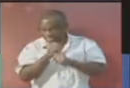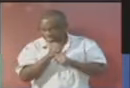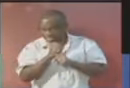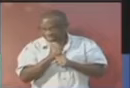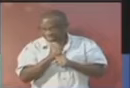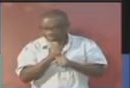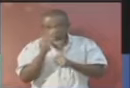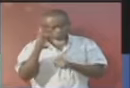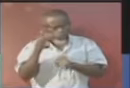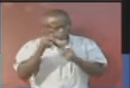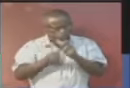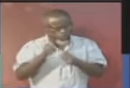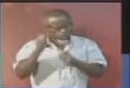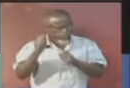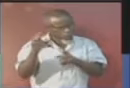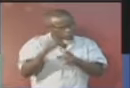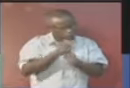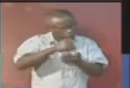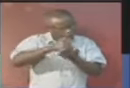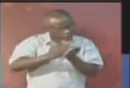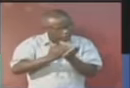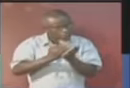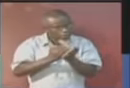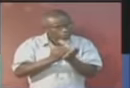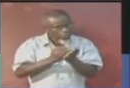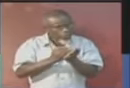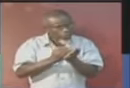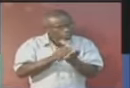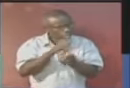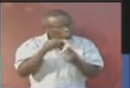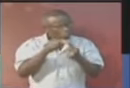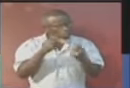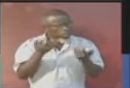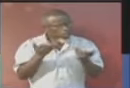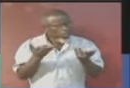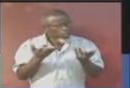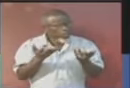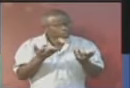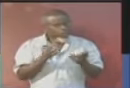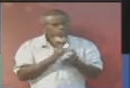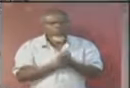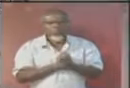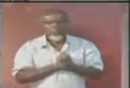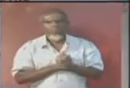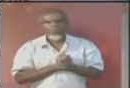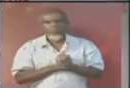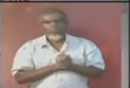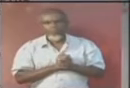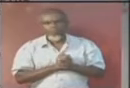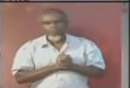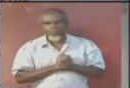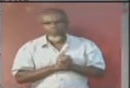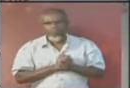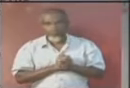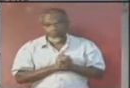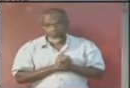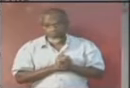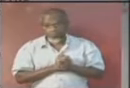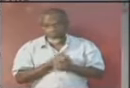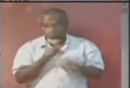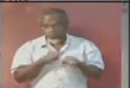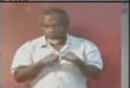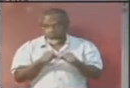How much, and any logistics involved in that, like when we're expecting it? Thank you. Yeah, so in terms of your